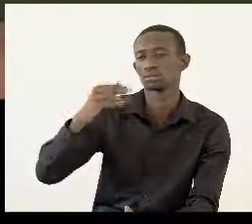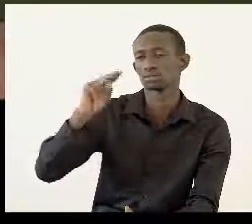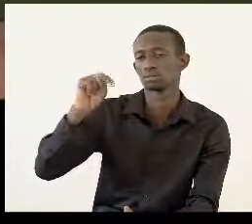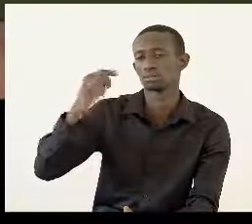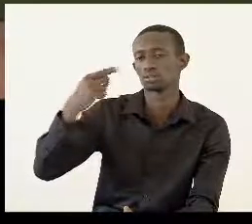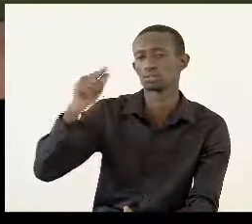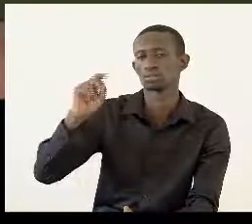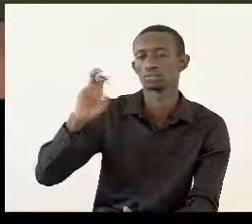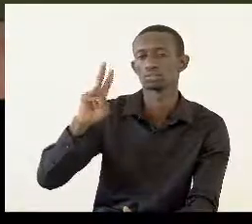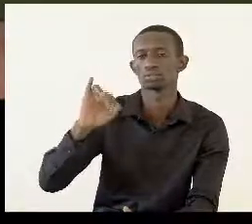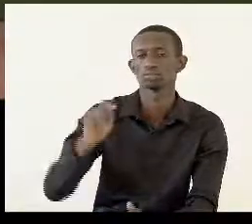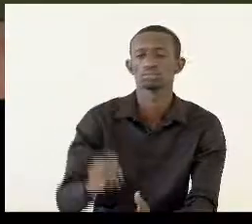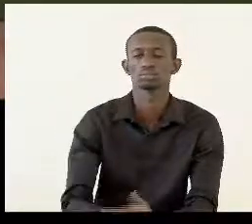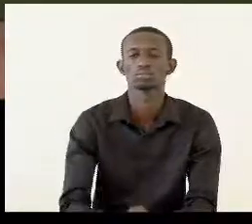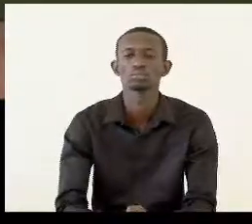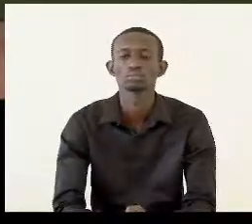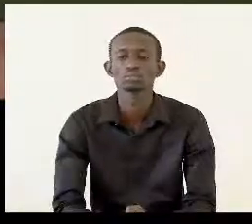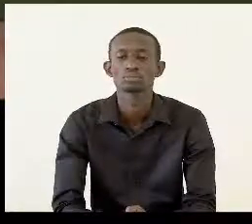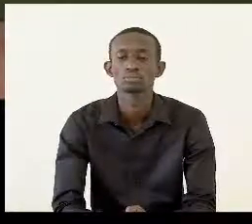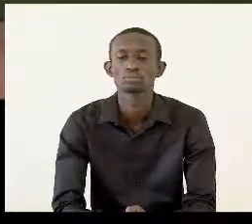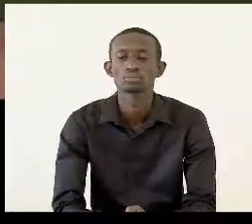The electronegativity,